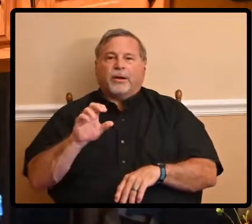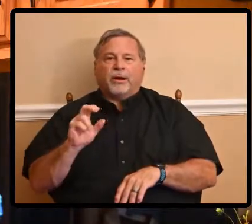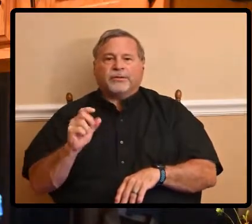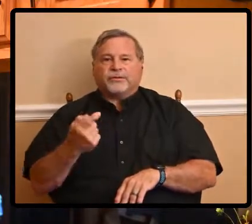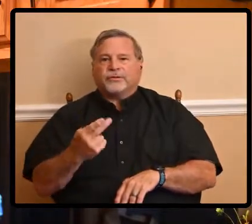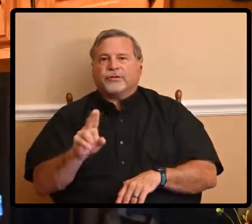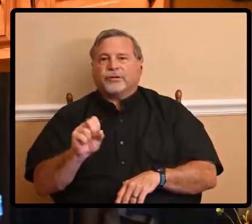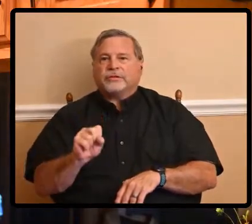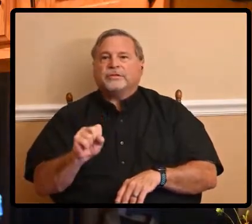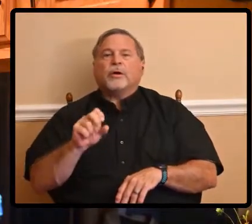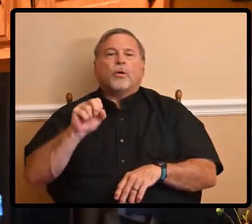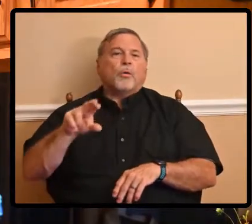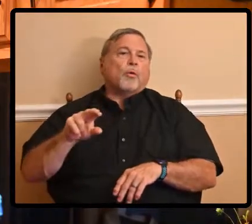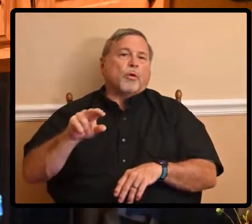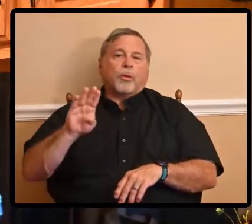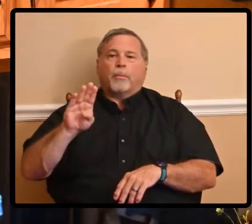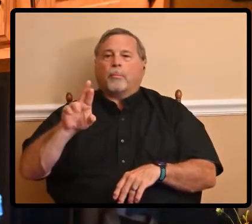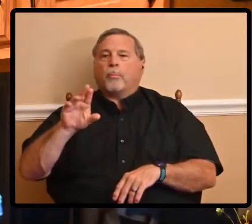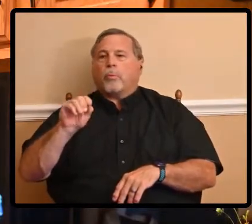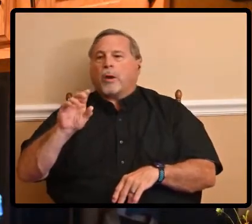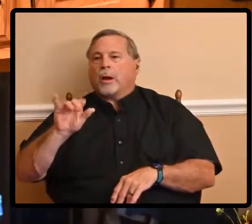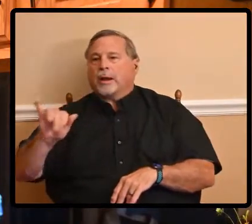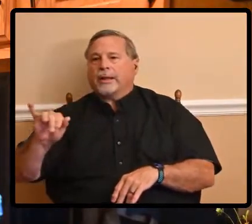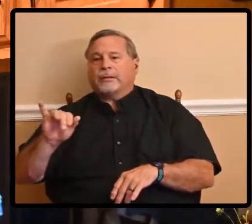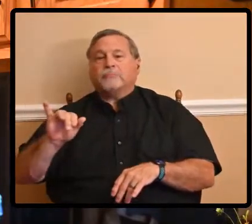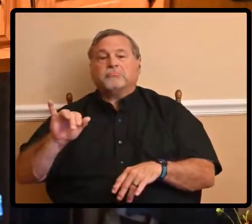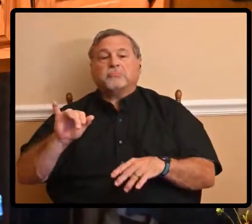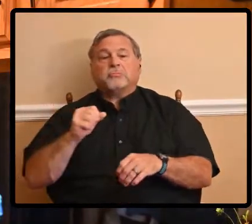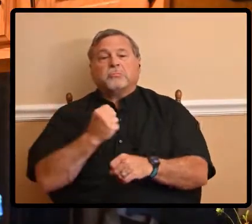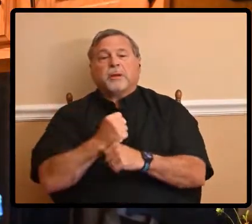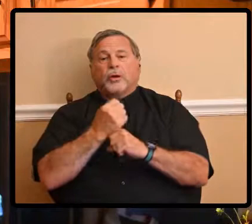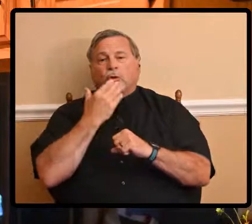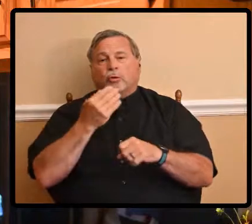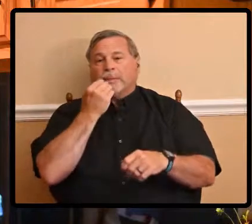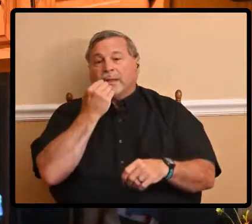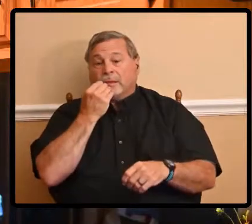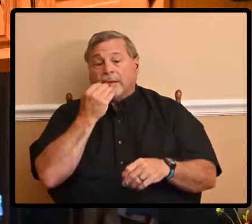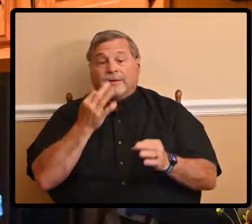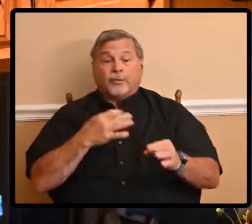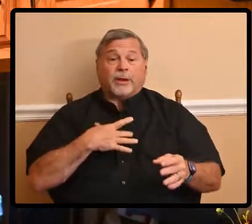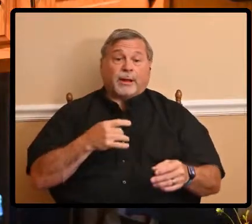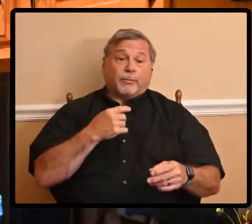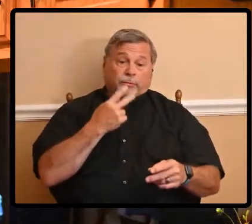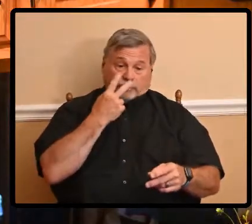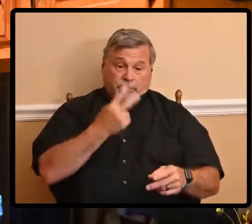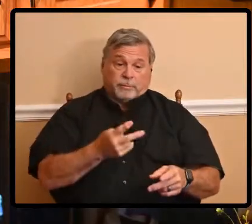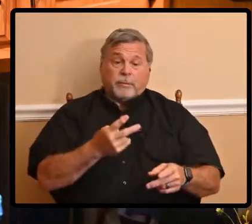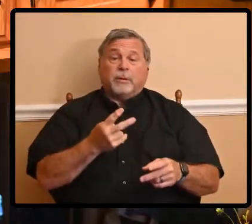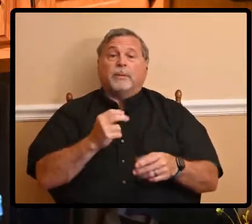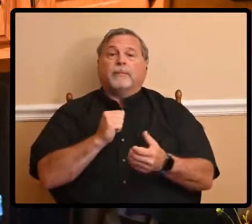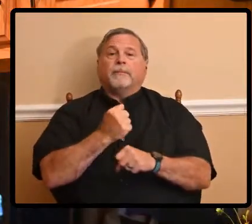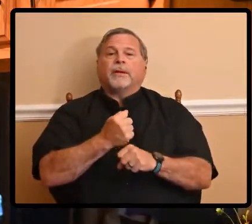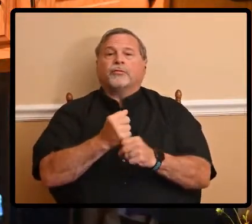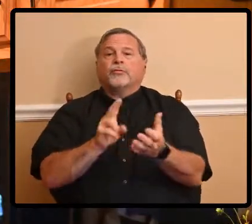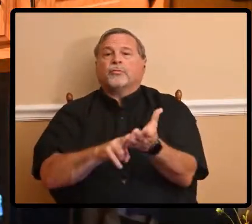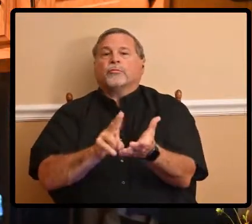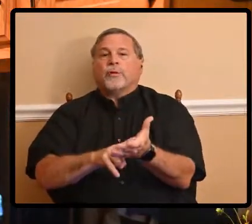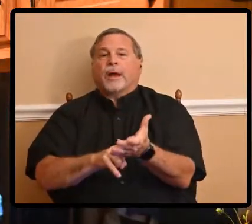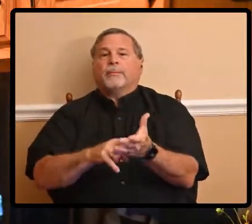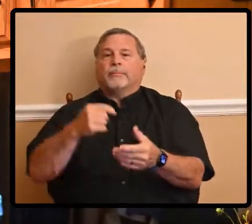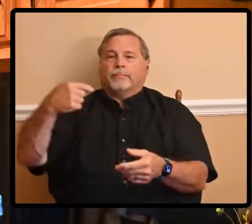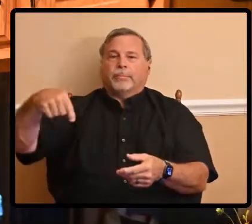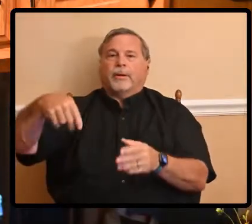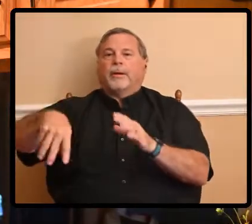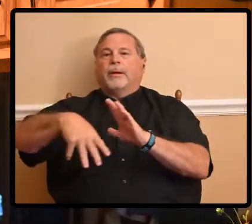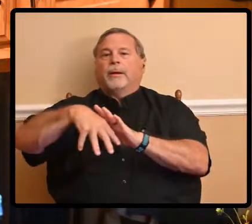little broccoli, something like that to round it out. Now, if you like what you've been watching, make sure you subscribe,